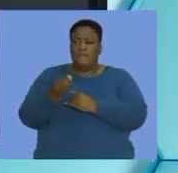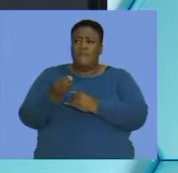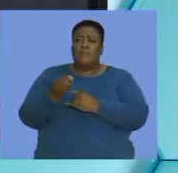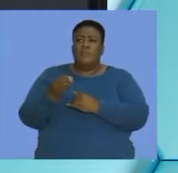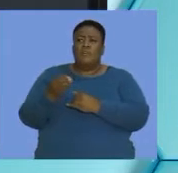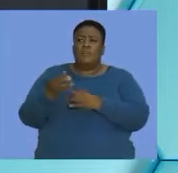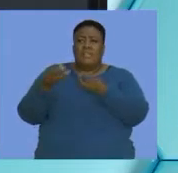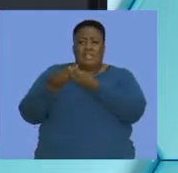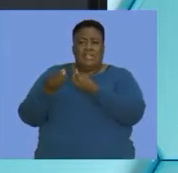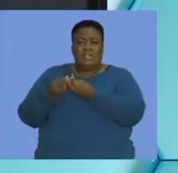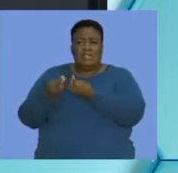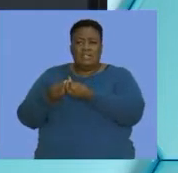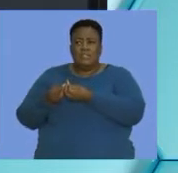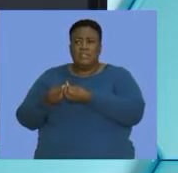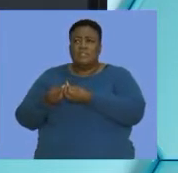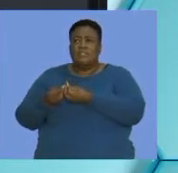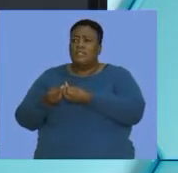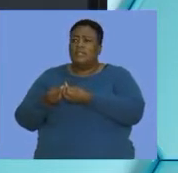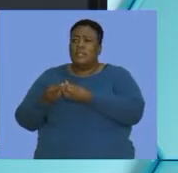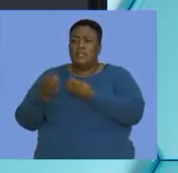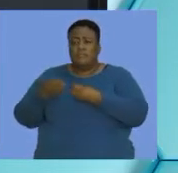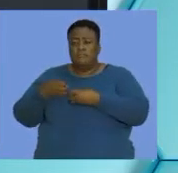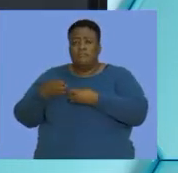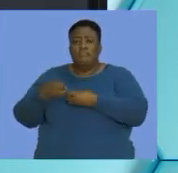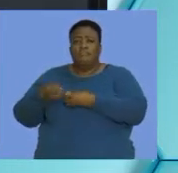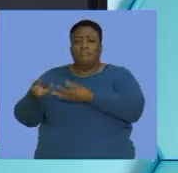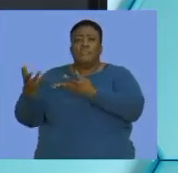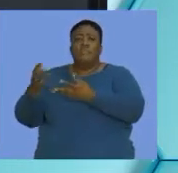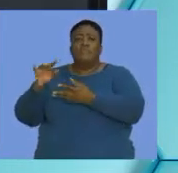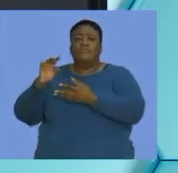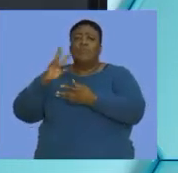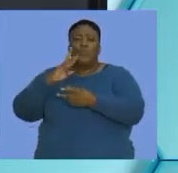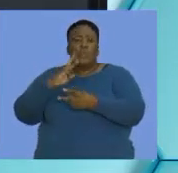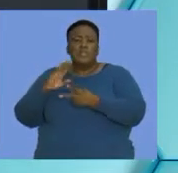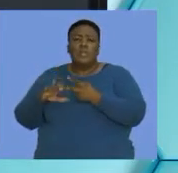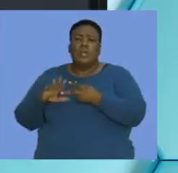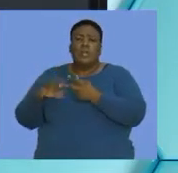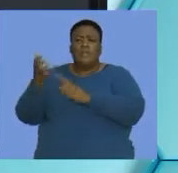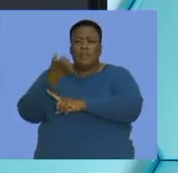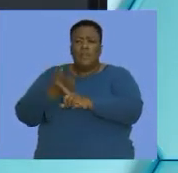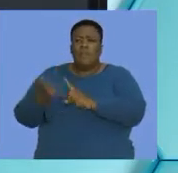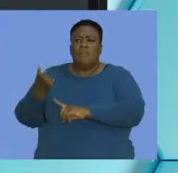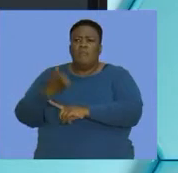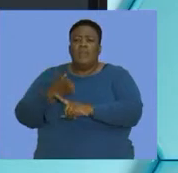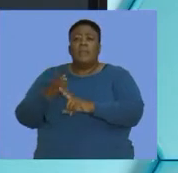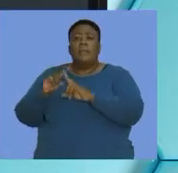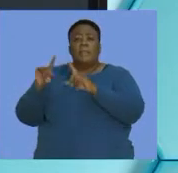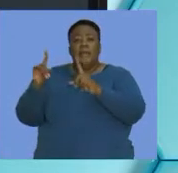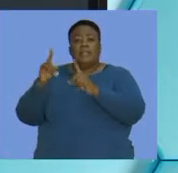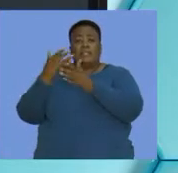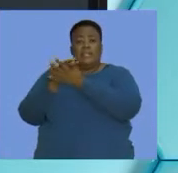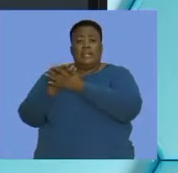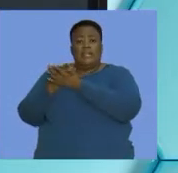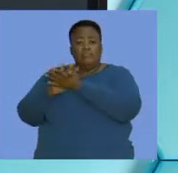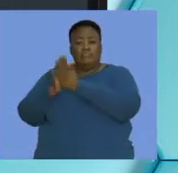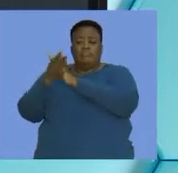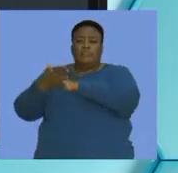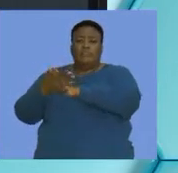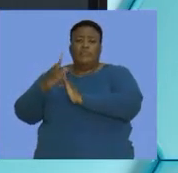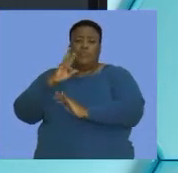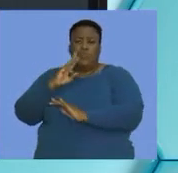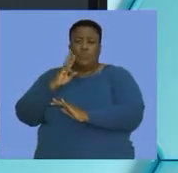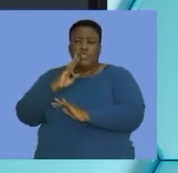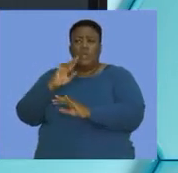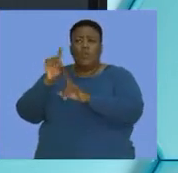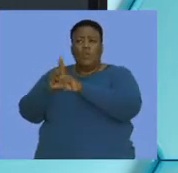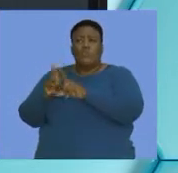corrosive substances that are given off into the environment, into water bodies, that are damaging to the water